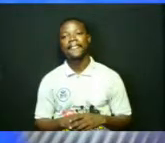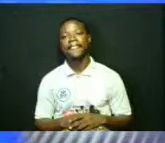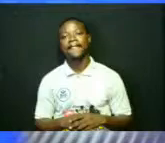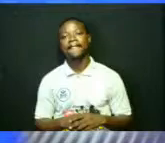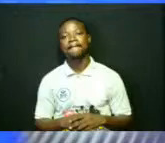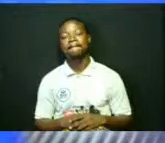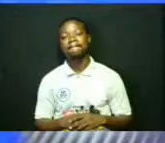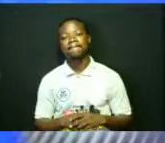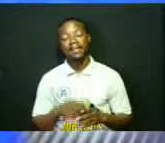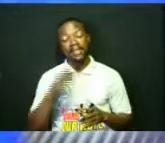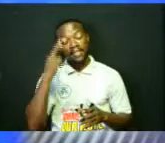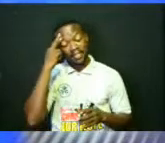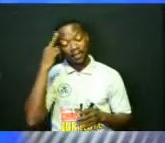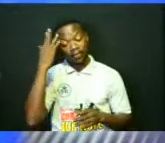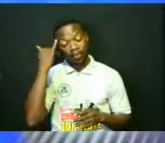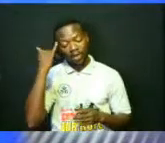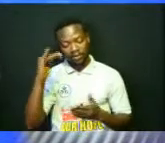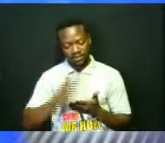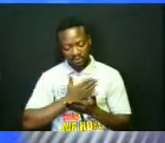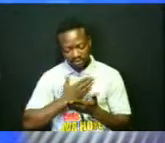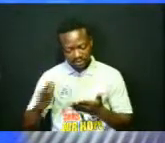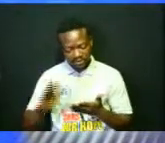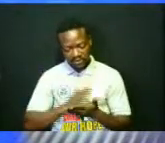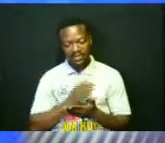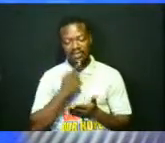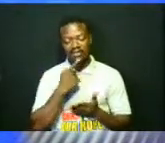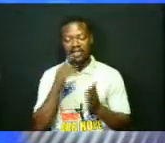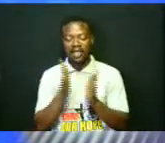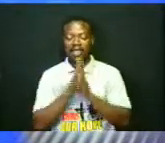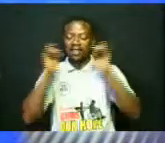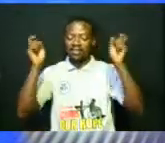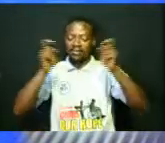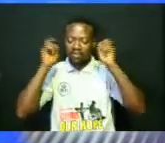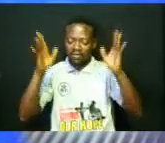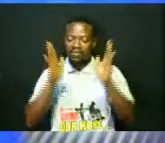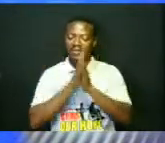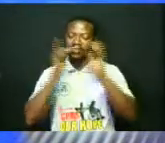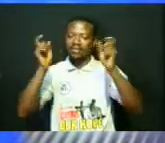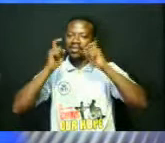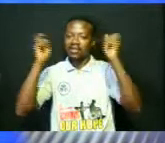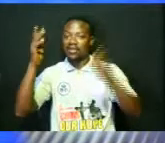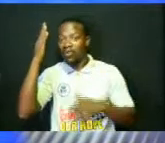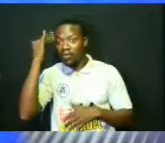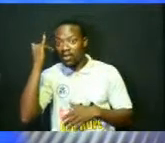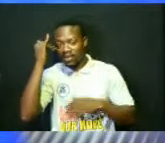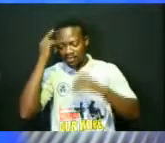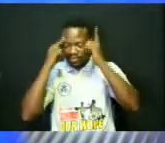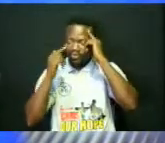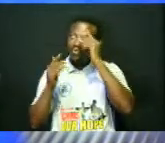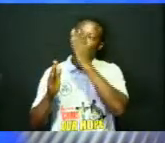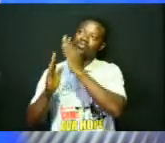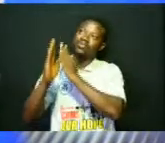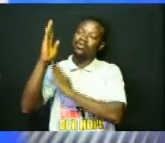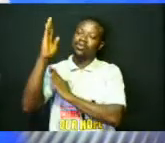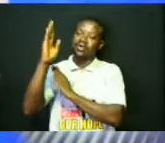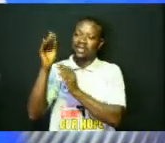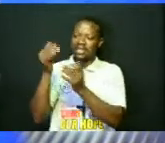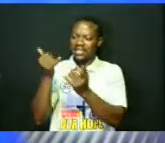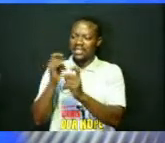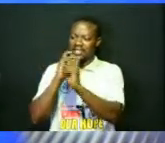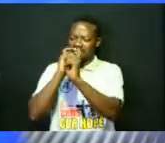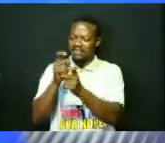The reason why we sing our songs and say hallelujah is because of God's indescribable